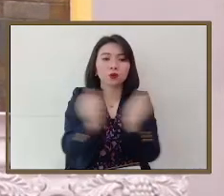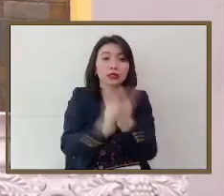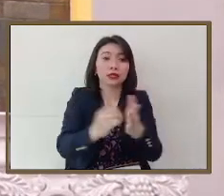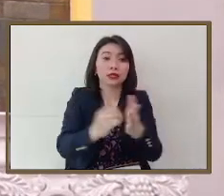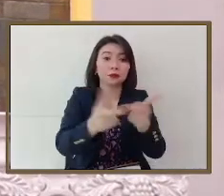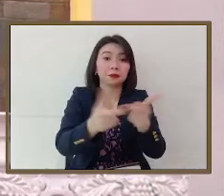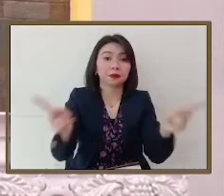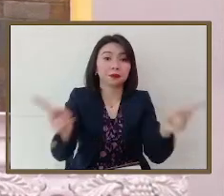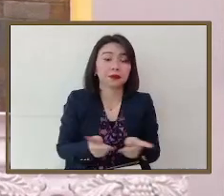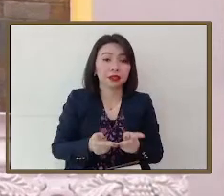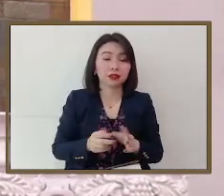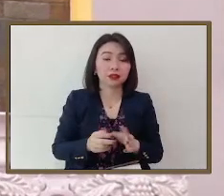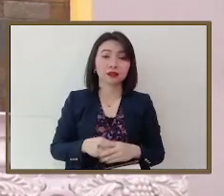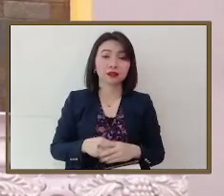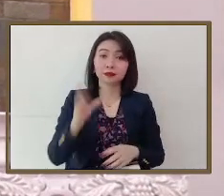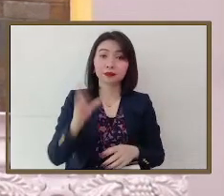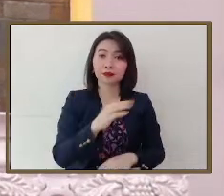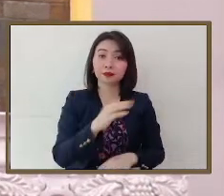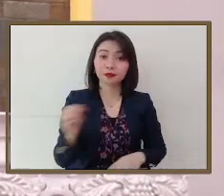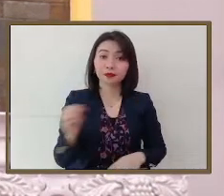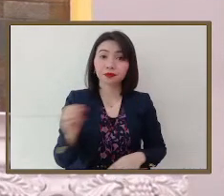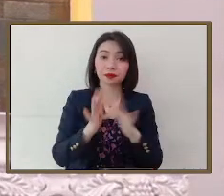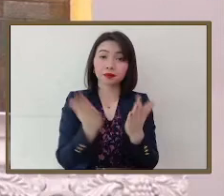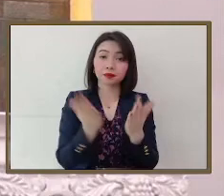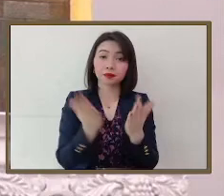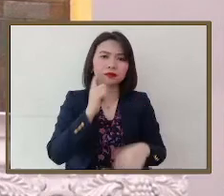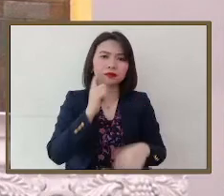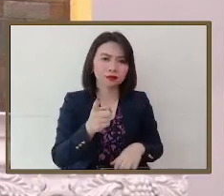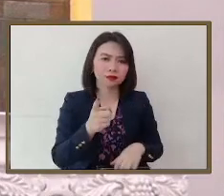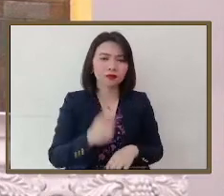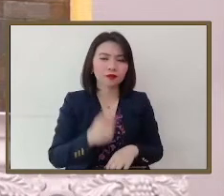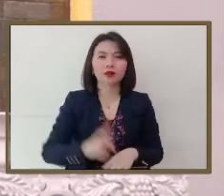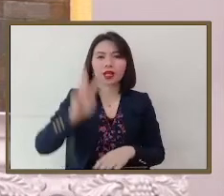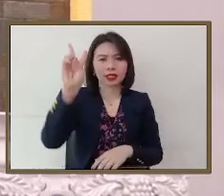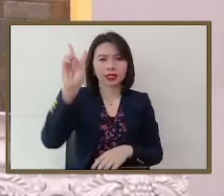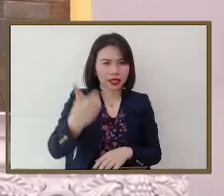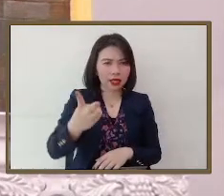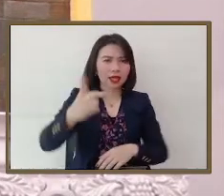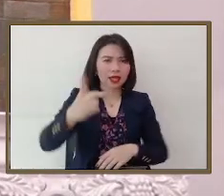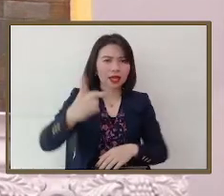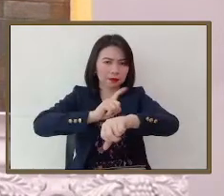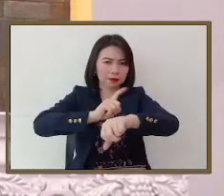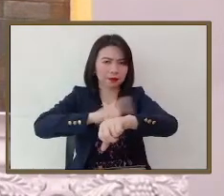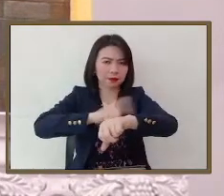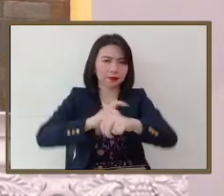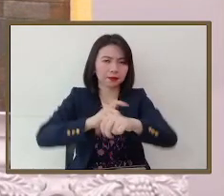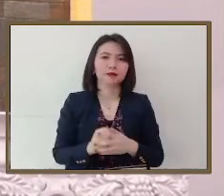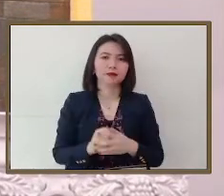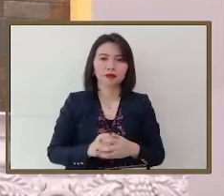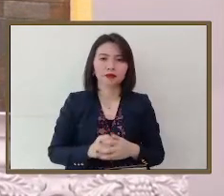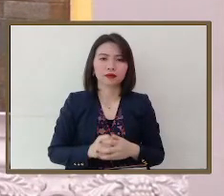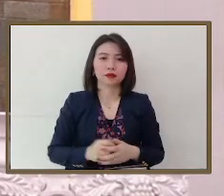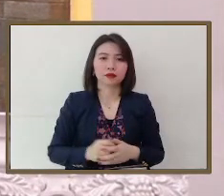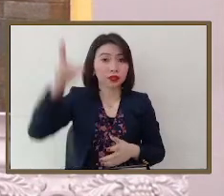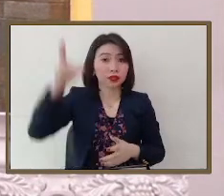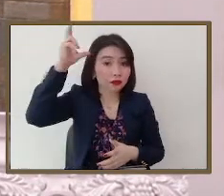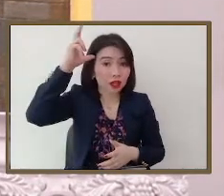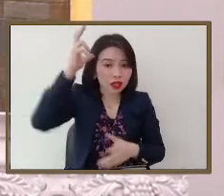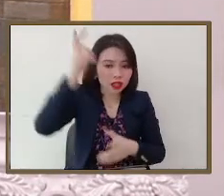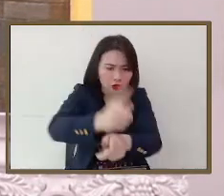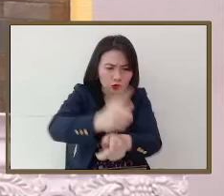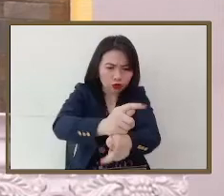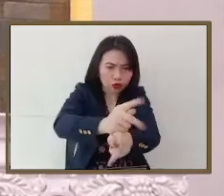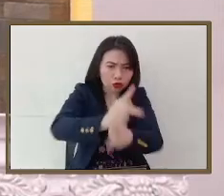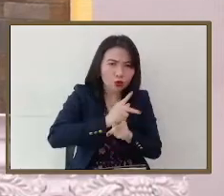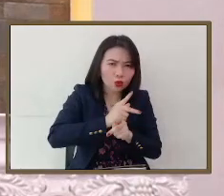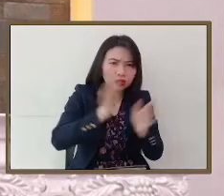Alright? Now, and the Bible says, for the second time, the devil took him